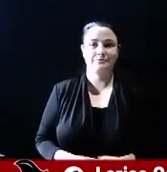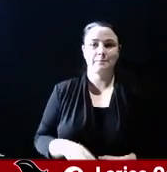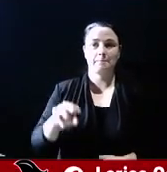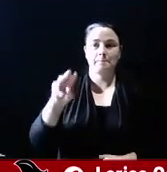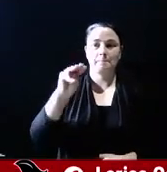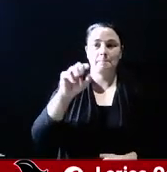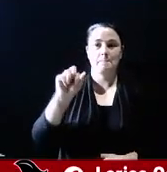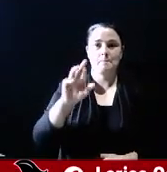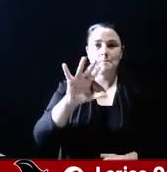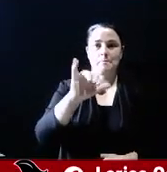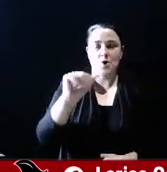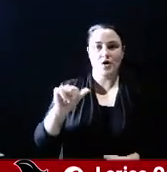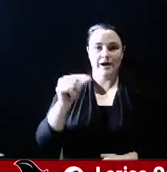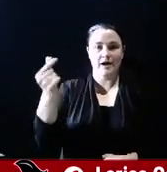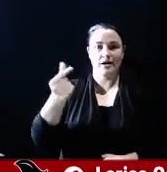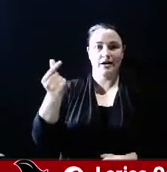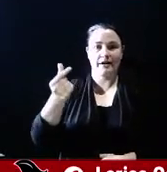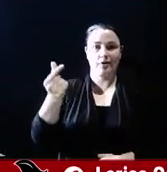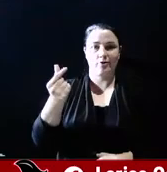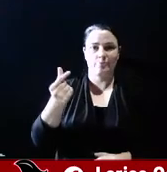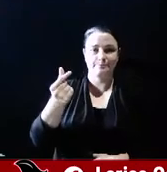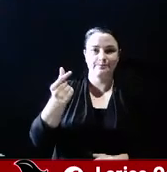Maria Estela Guerrero.